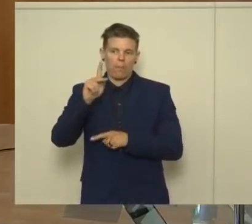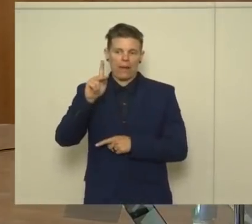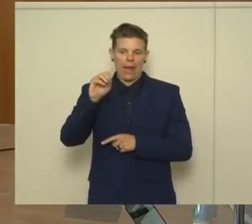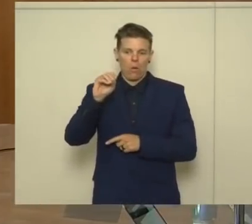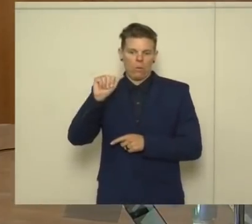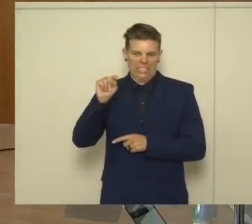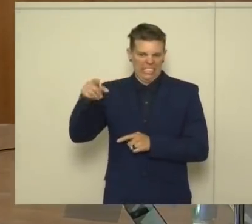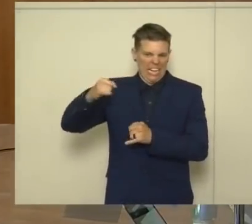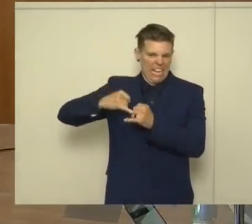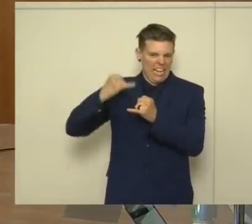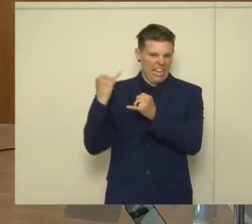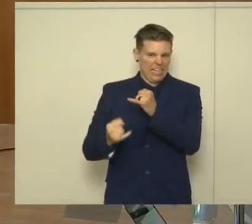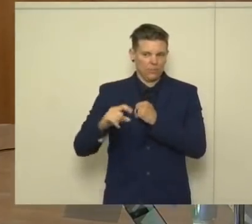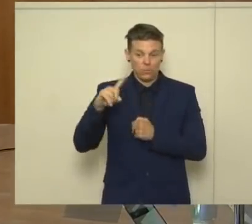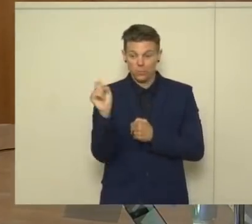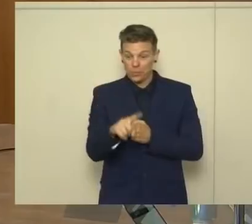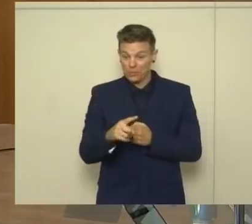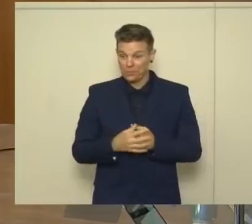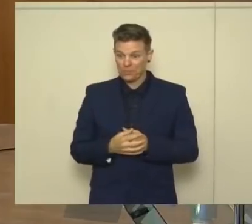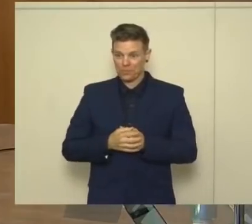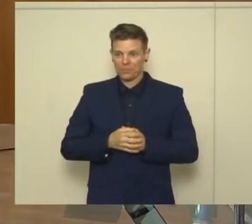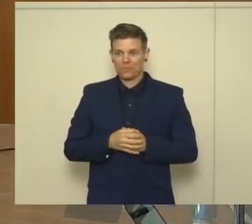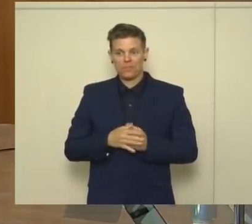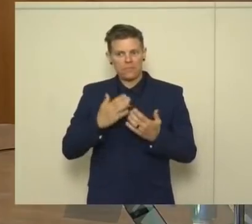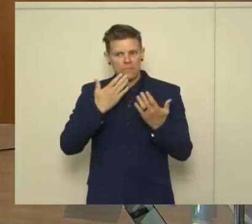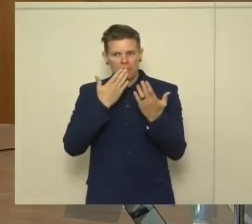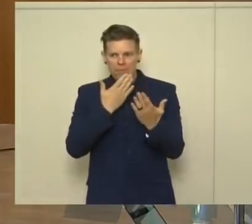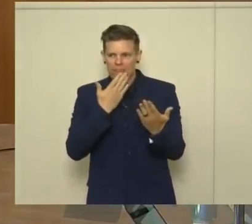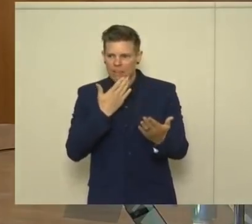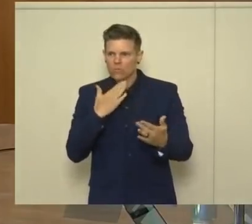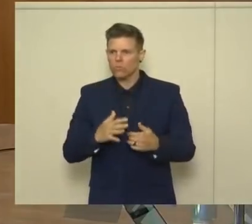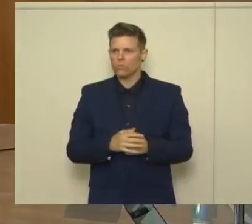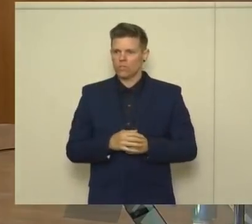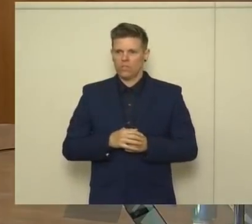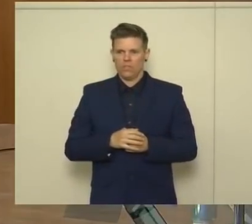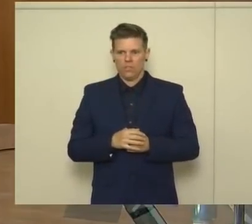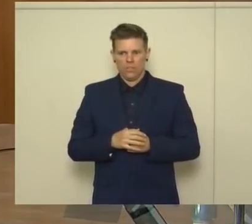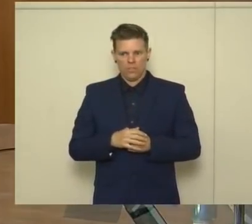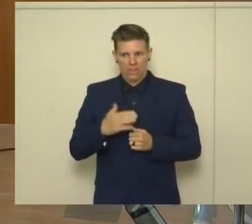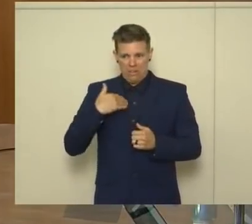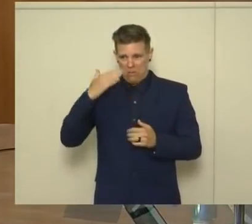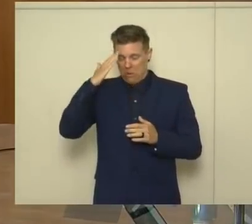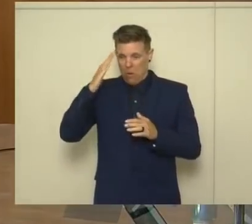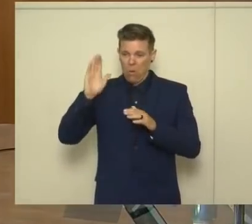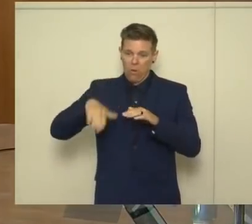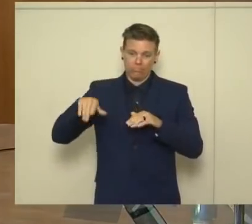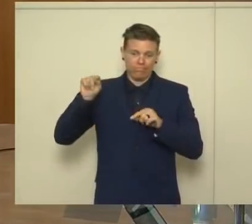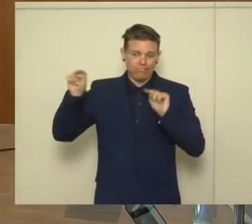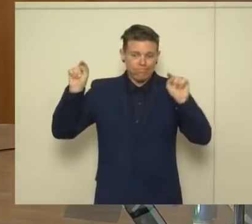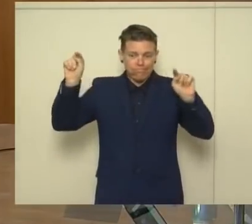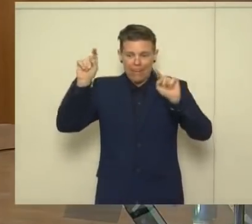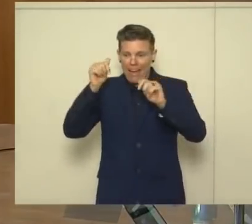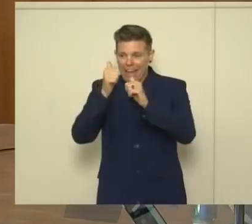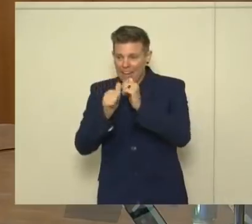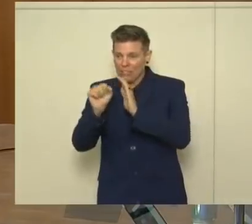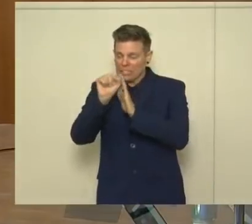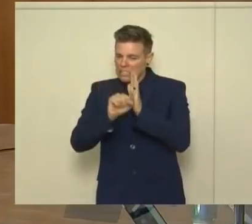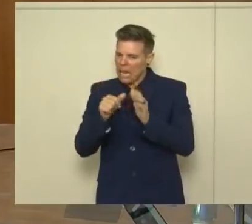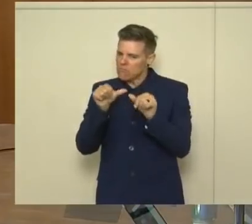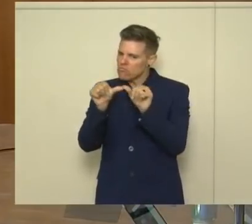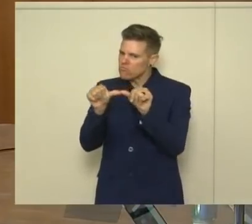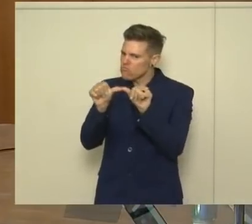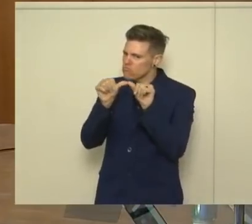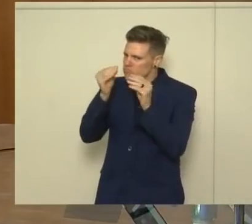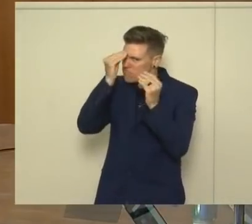for providing these updates. I know not every state is able to get these from their state leaders on a regular basis in the